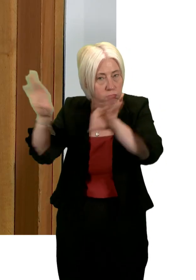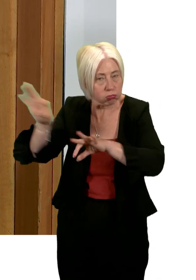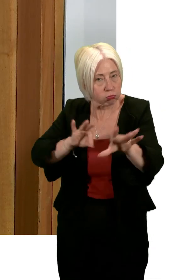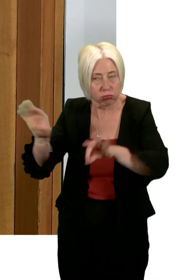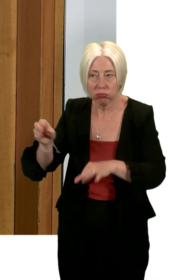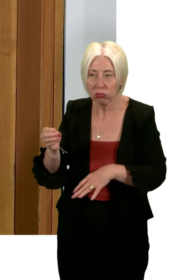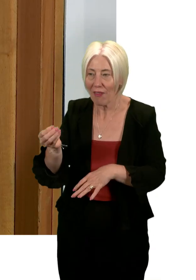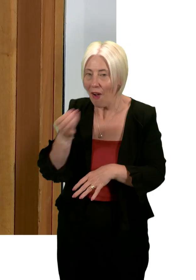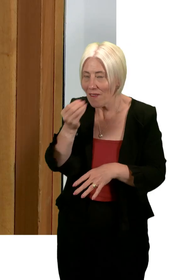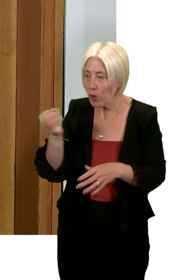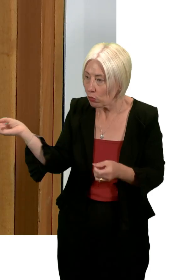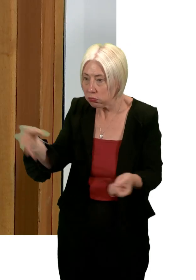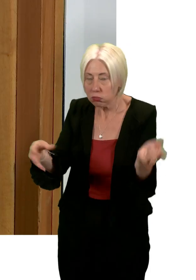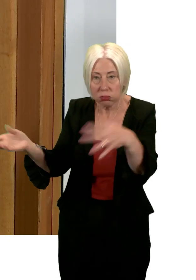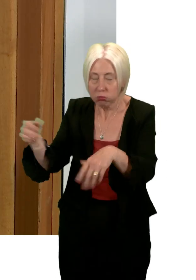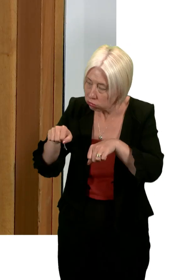for your shopping basket today,